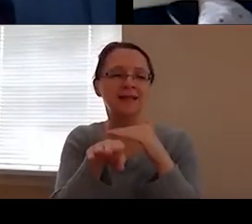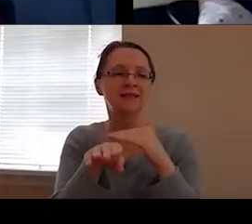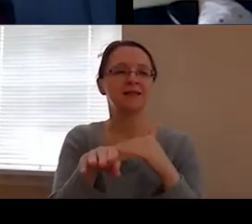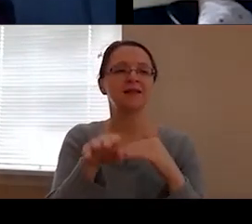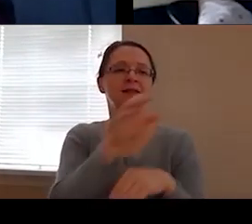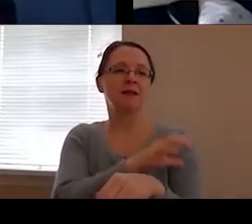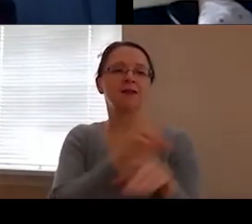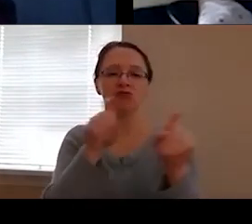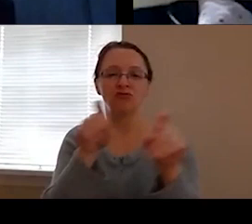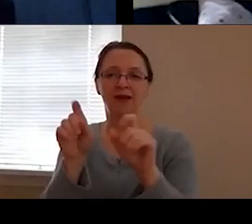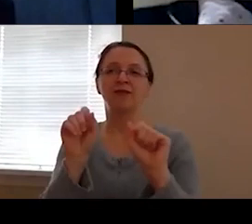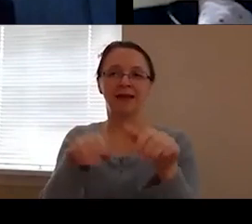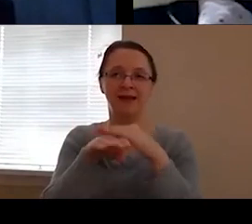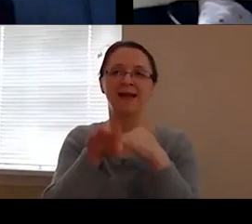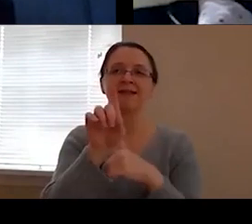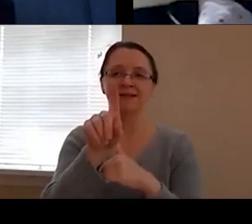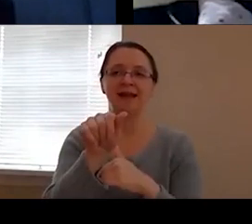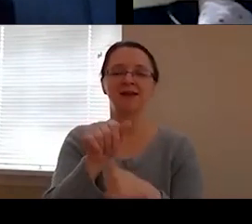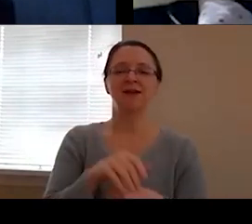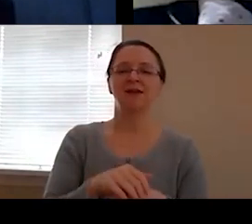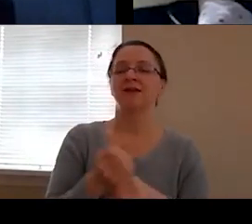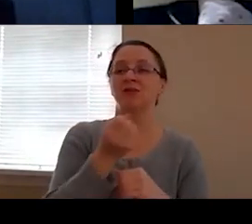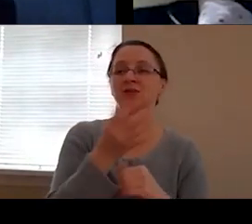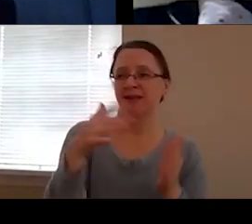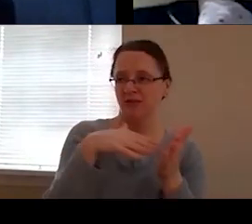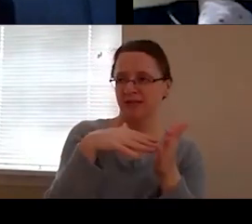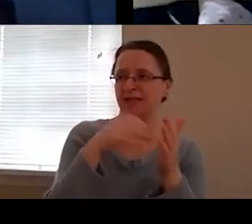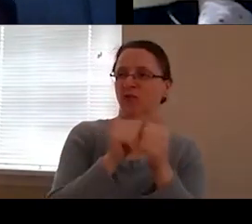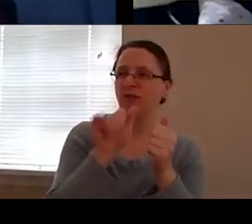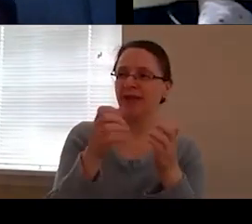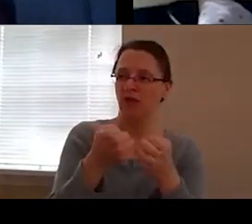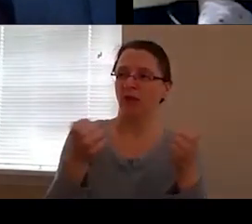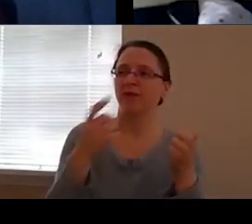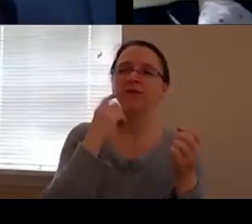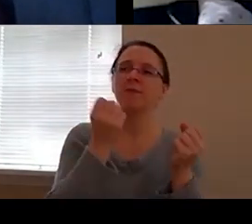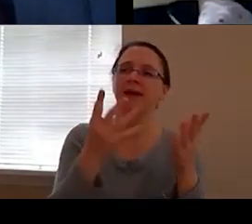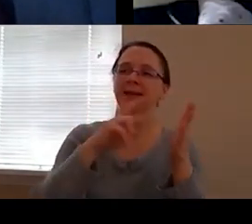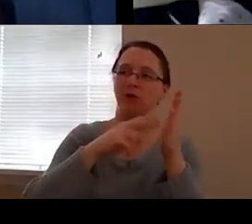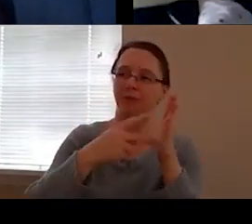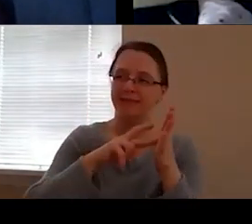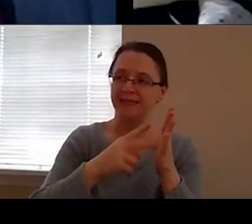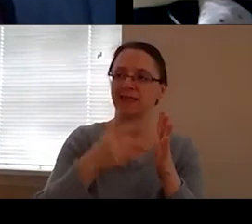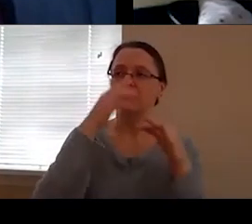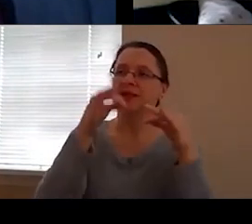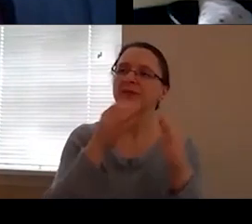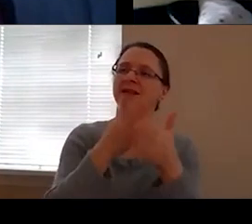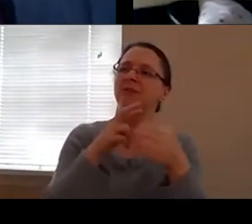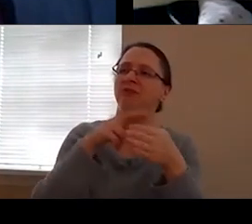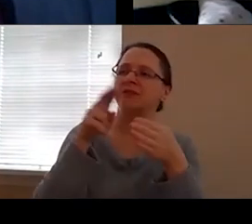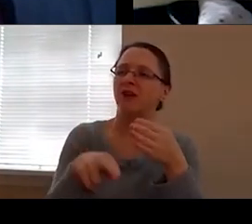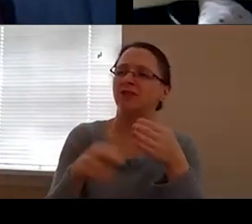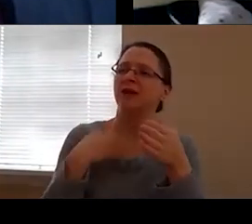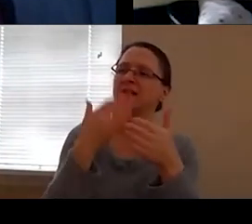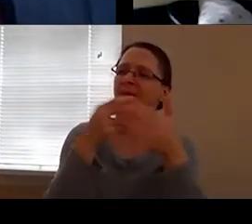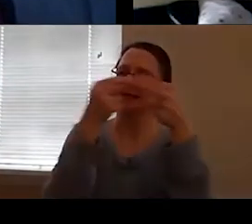the data. You've conducted several studies with the device for multiple purposes. Can you describe some of the results? I know you have some slides